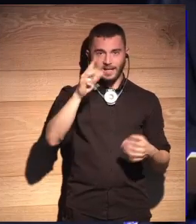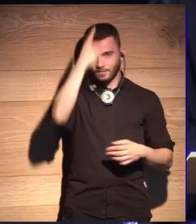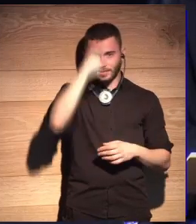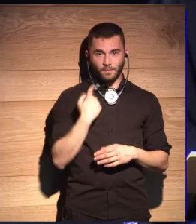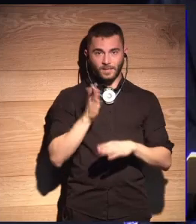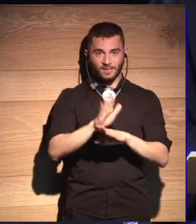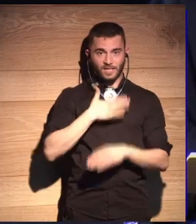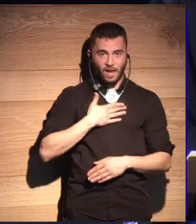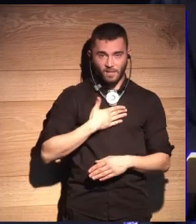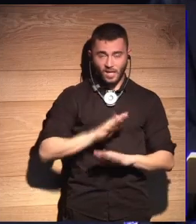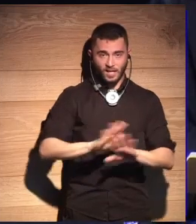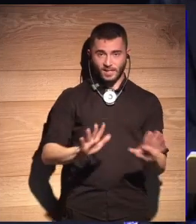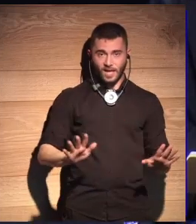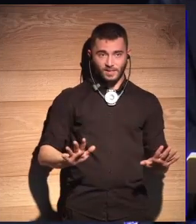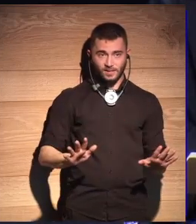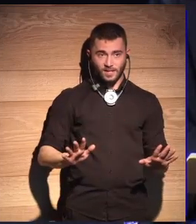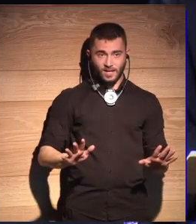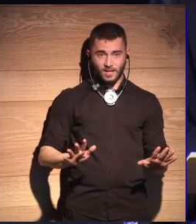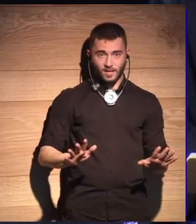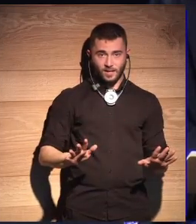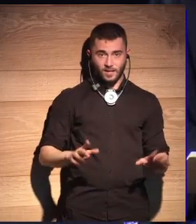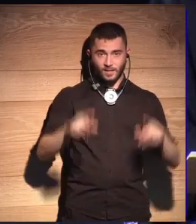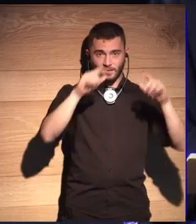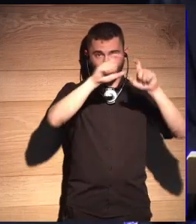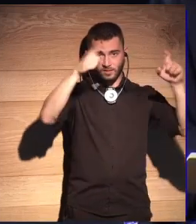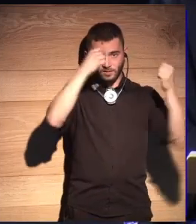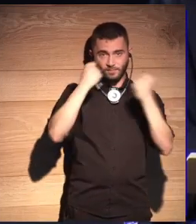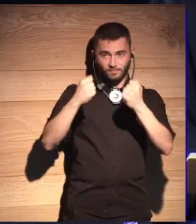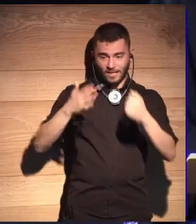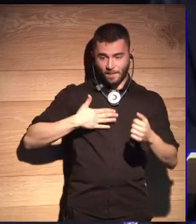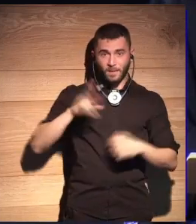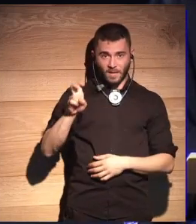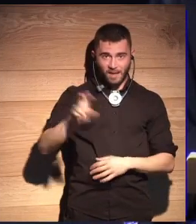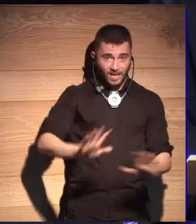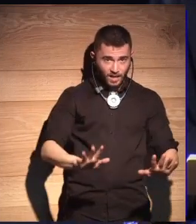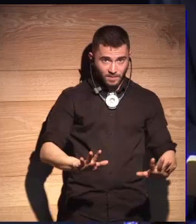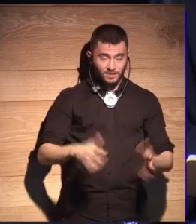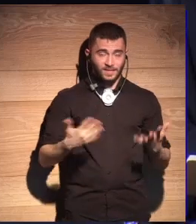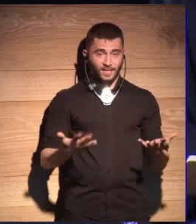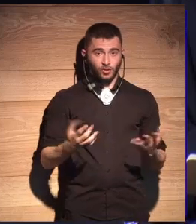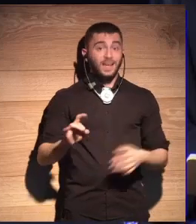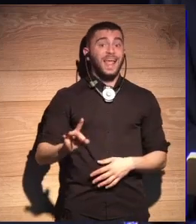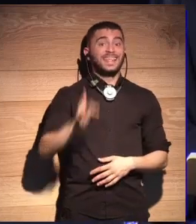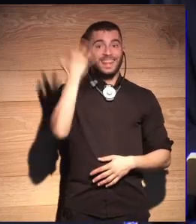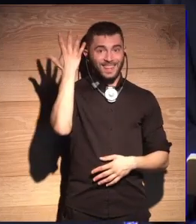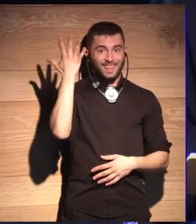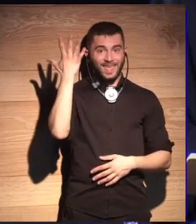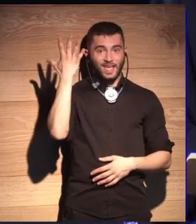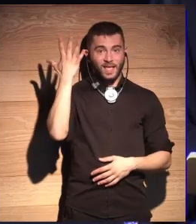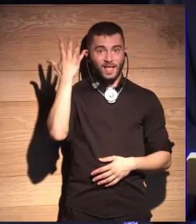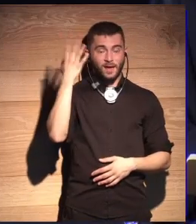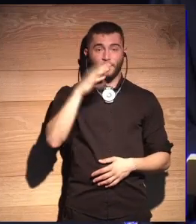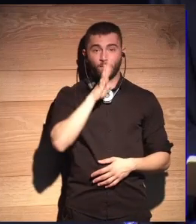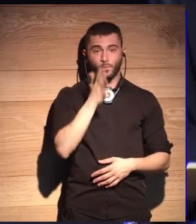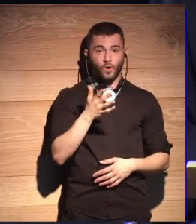conservative parties, or whatever it might be. And I think that idea that people are defined by a set of interests has